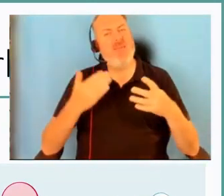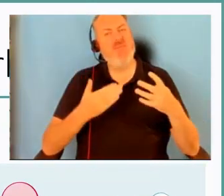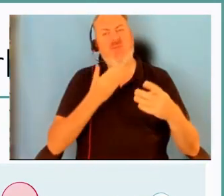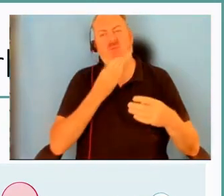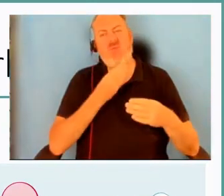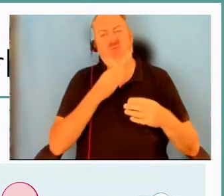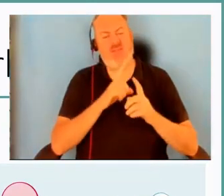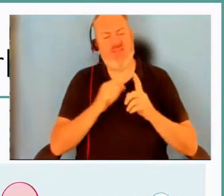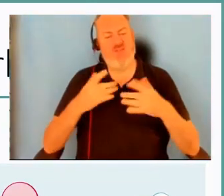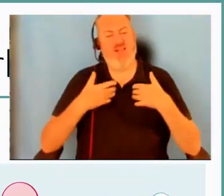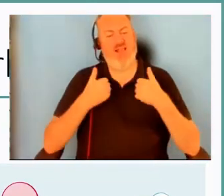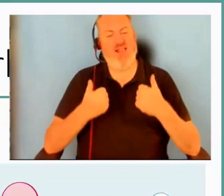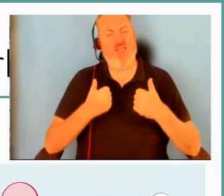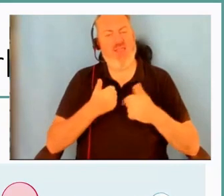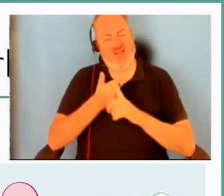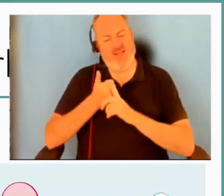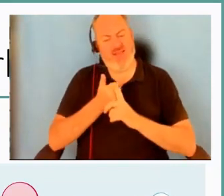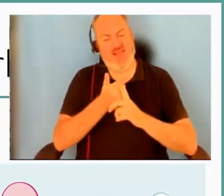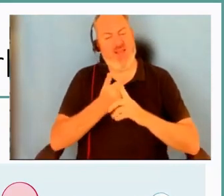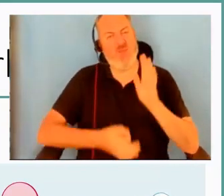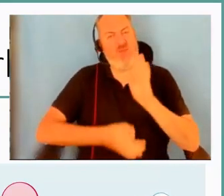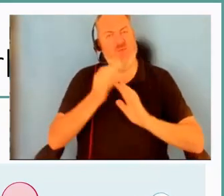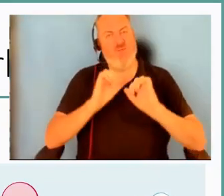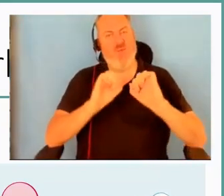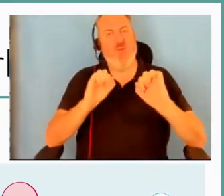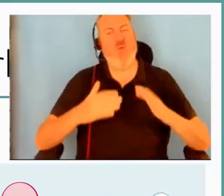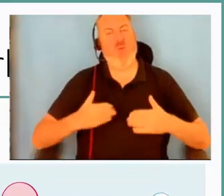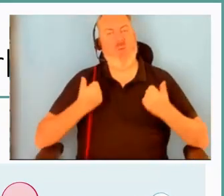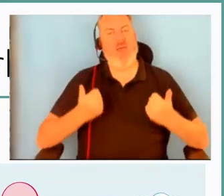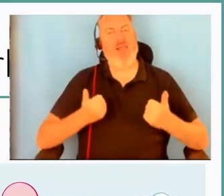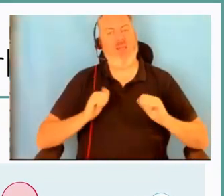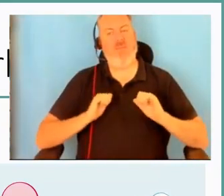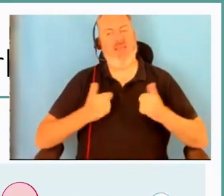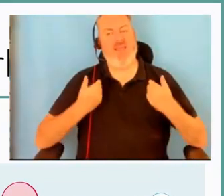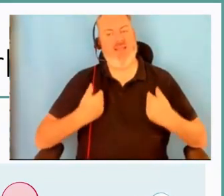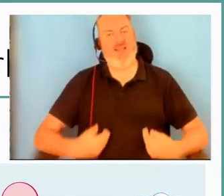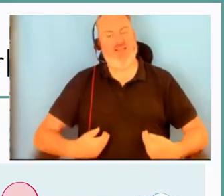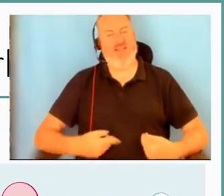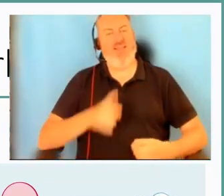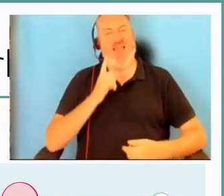health and care to improve your own well-being or that of someone you support.